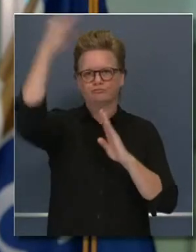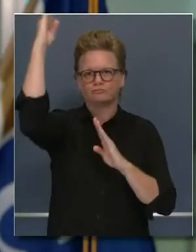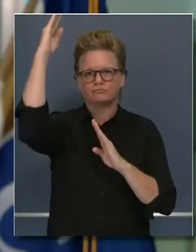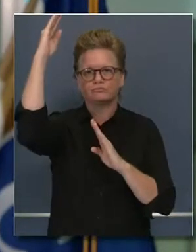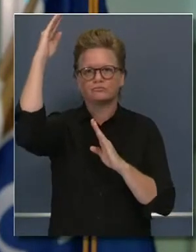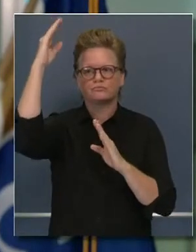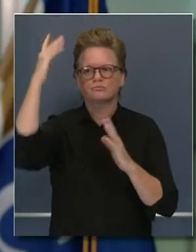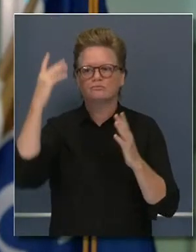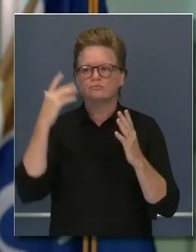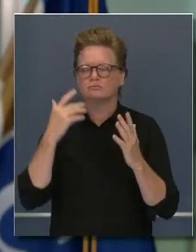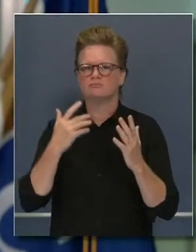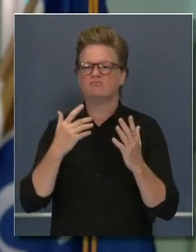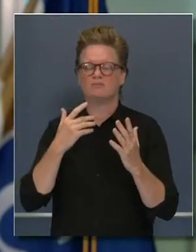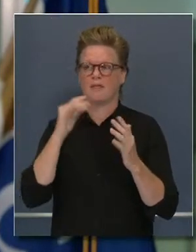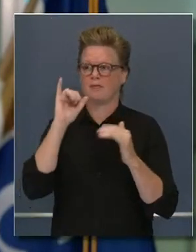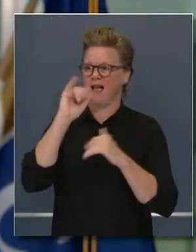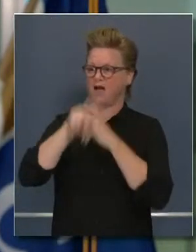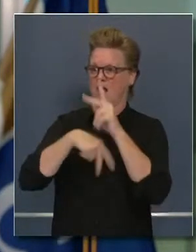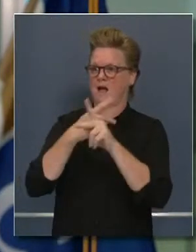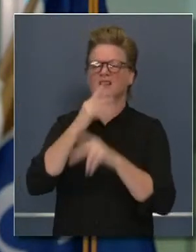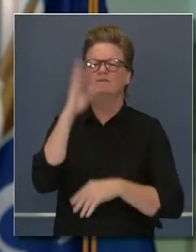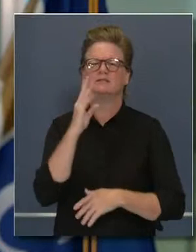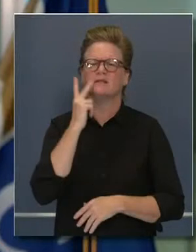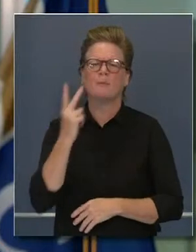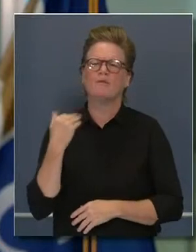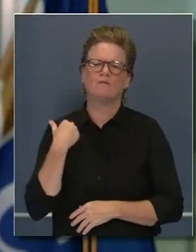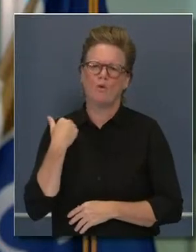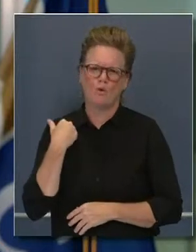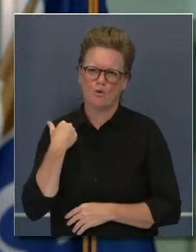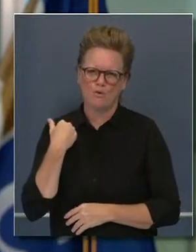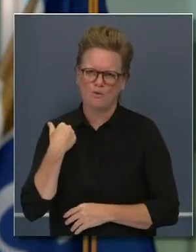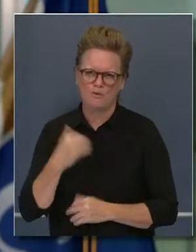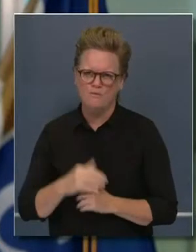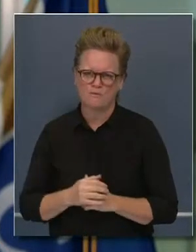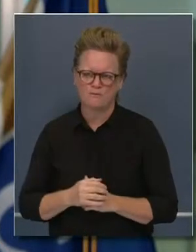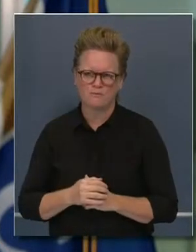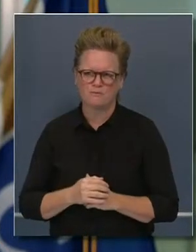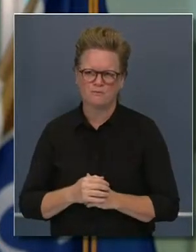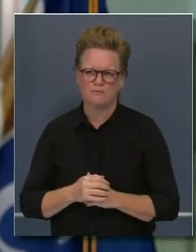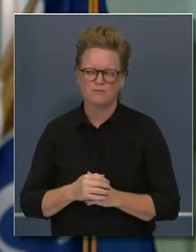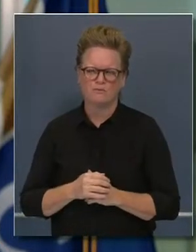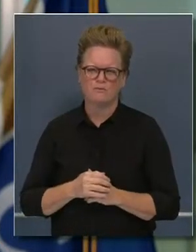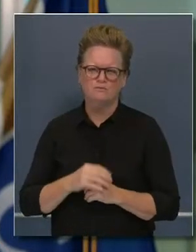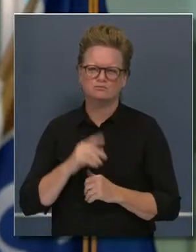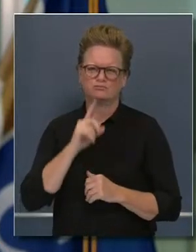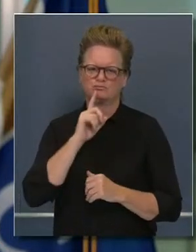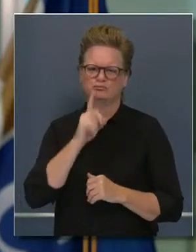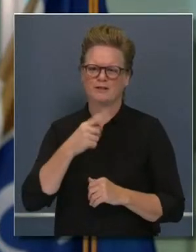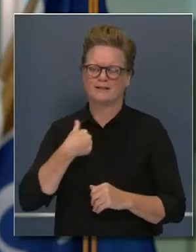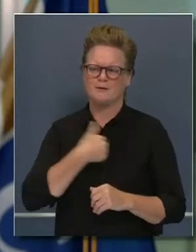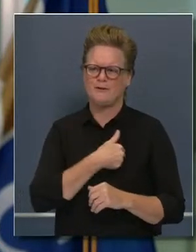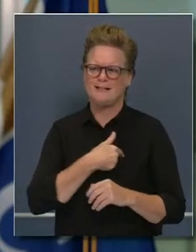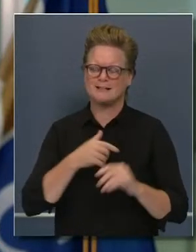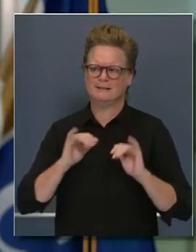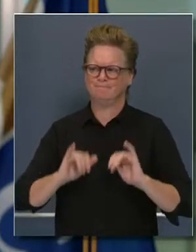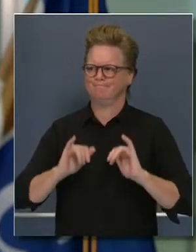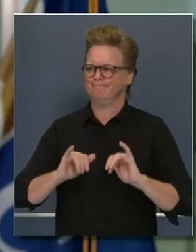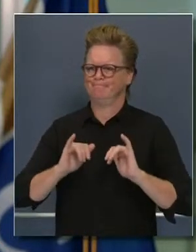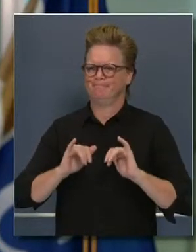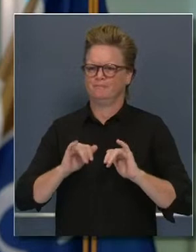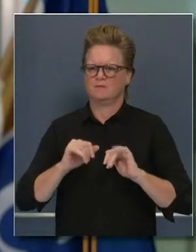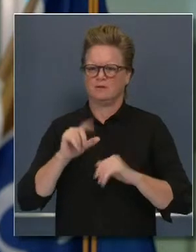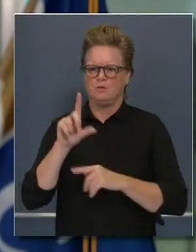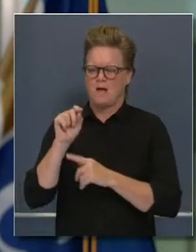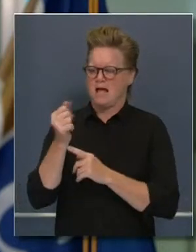we haven't seen in modern times, only analogous perhaps to the challenges we faced in